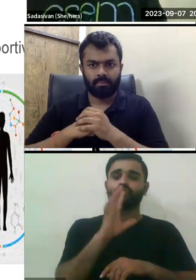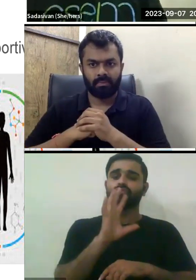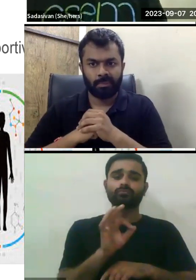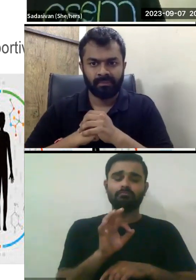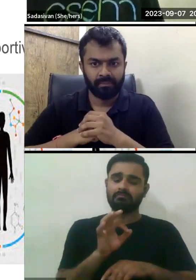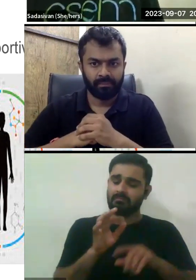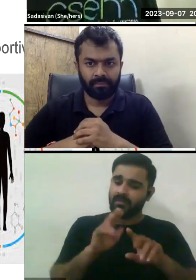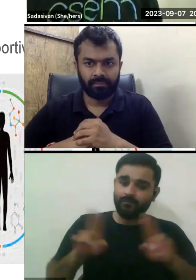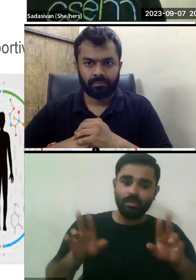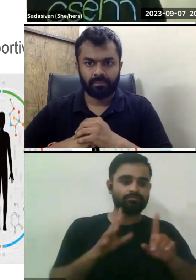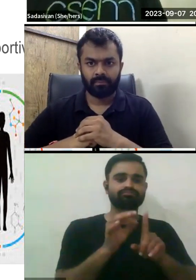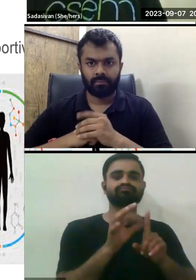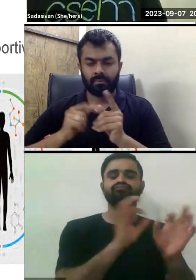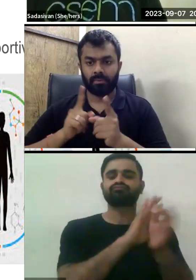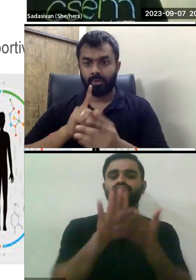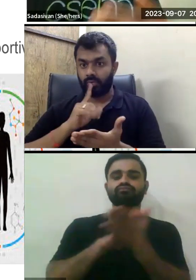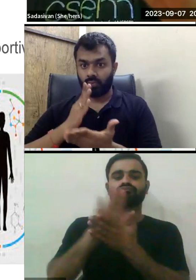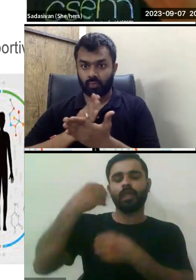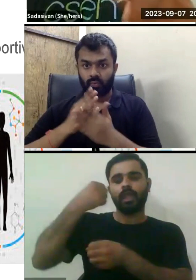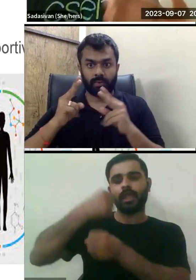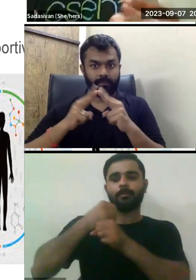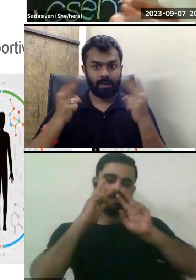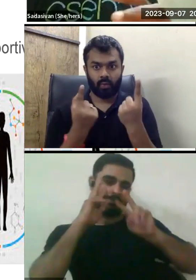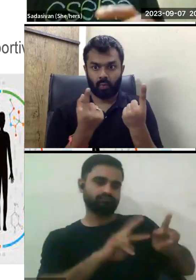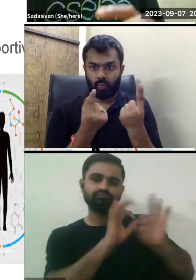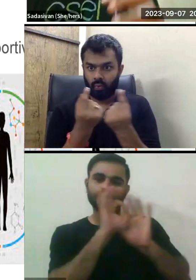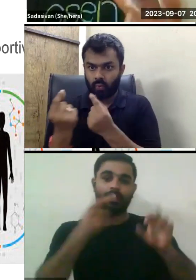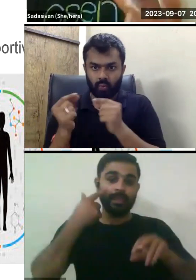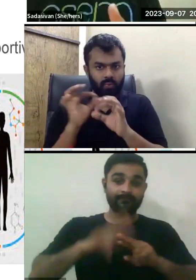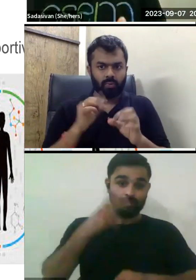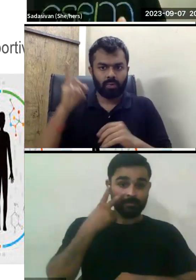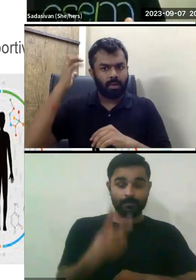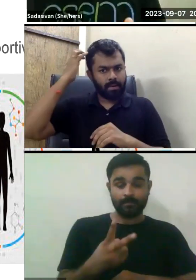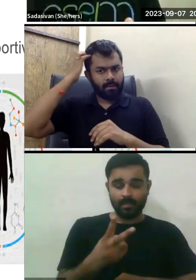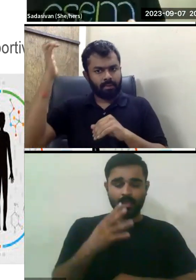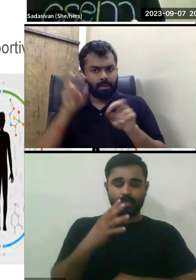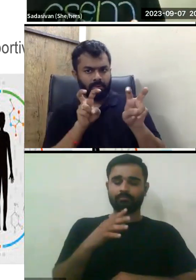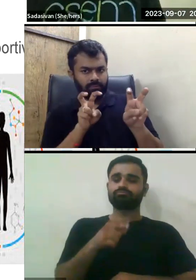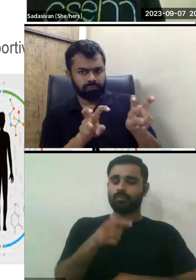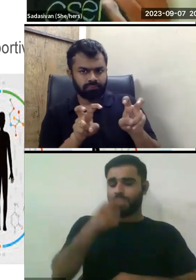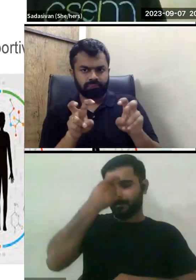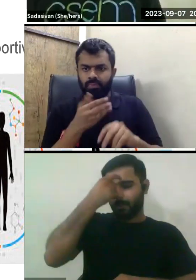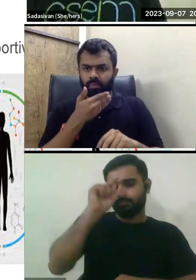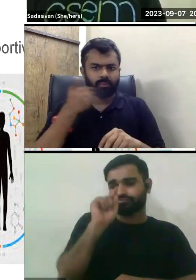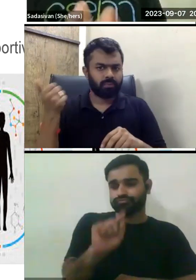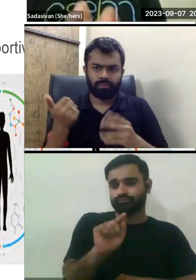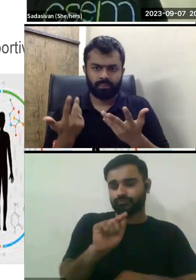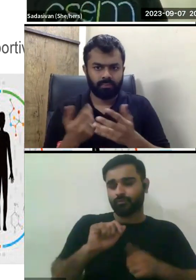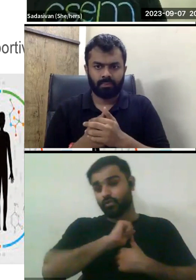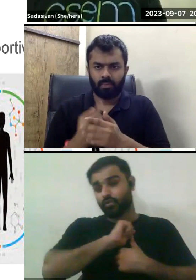enough to move the government. And if you look at the main issue for all